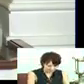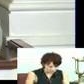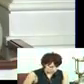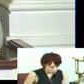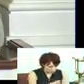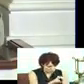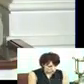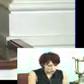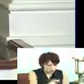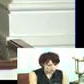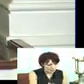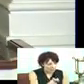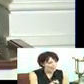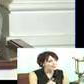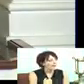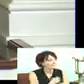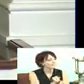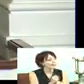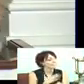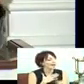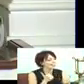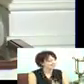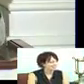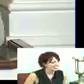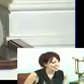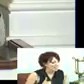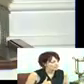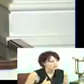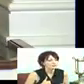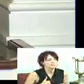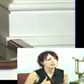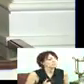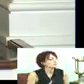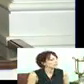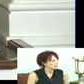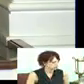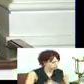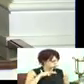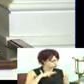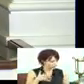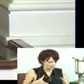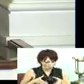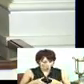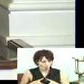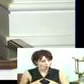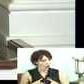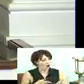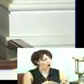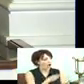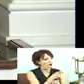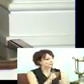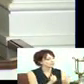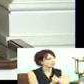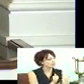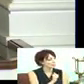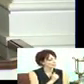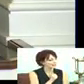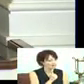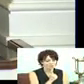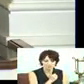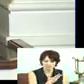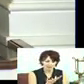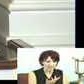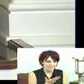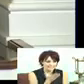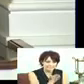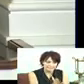that has made my life richer, fuller, and so much more whole. I could be honest with myself and engage the questions, and